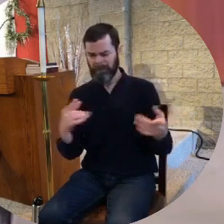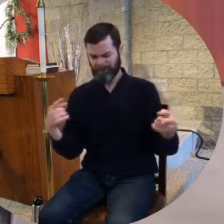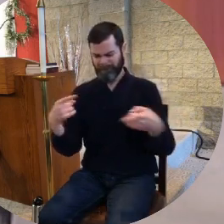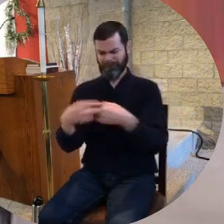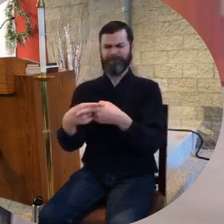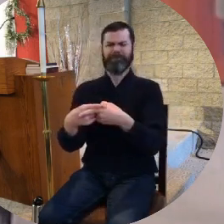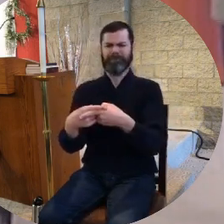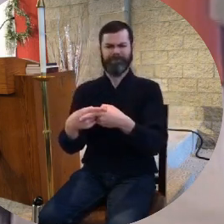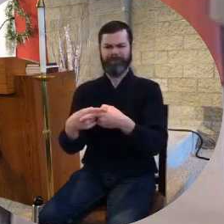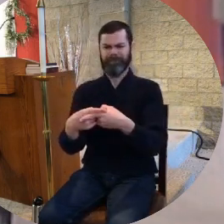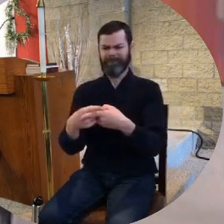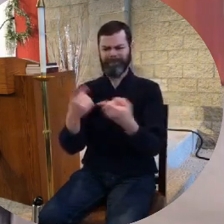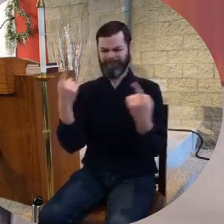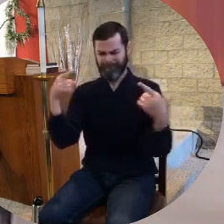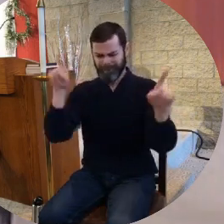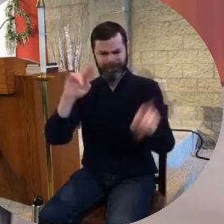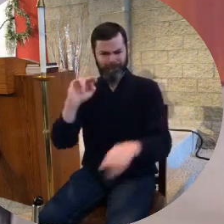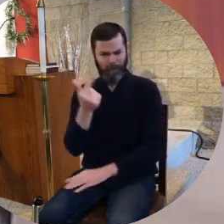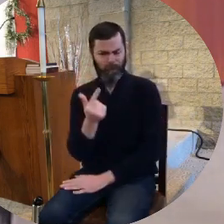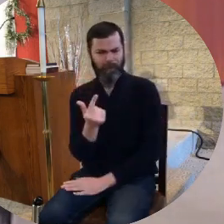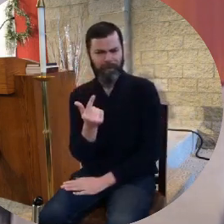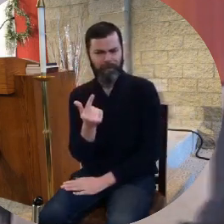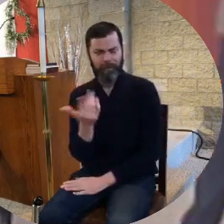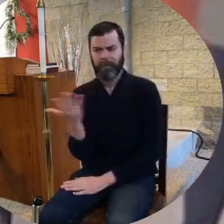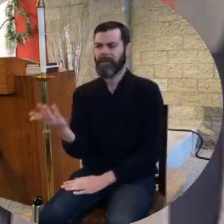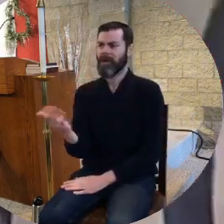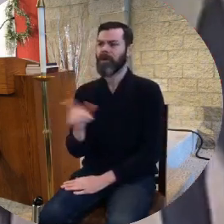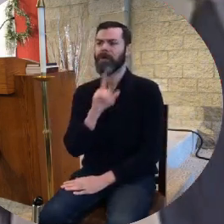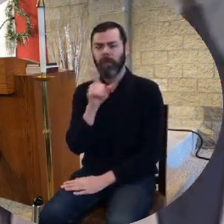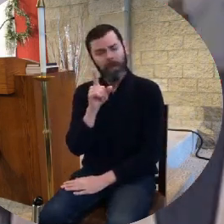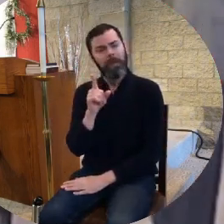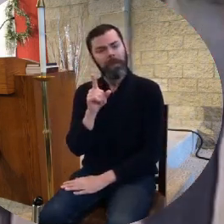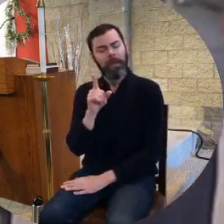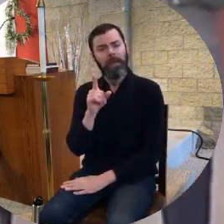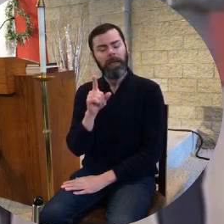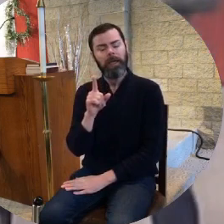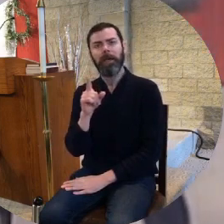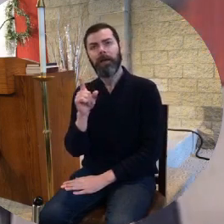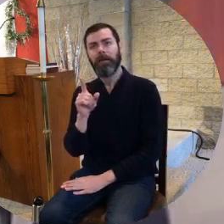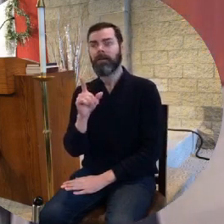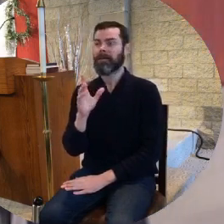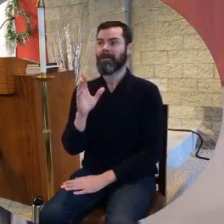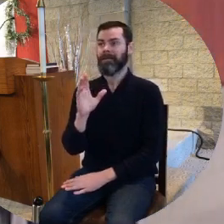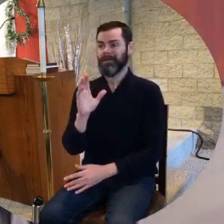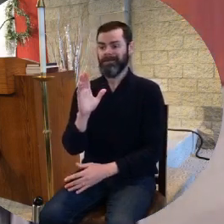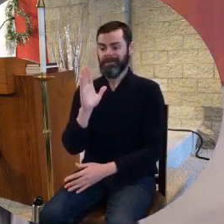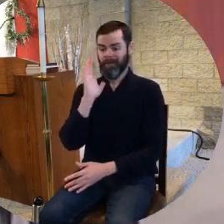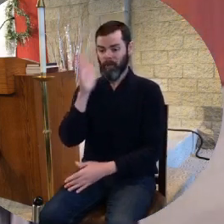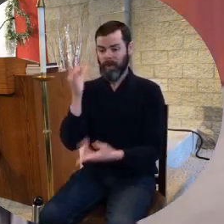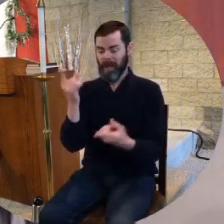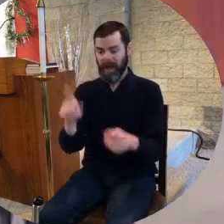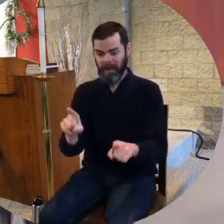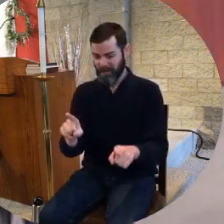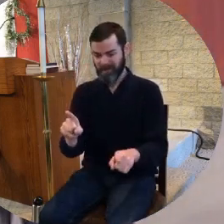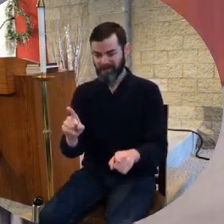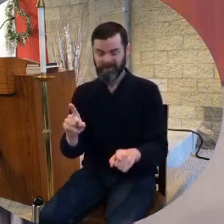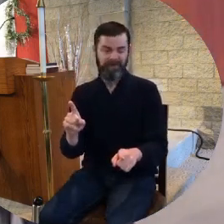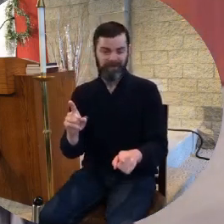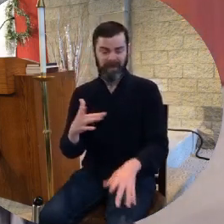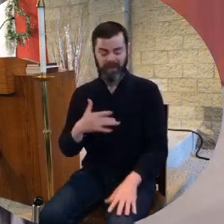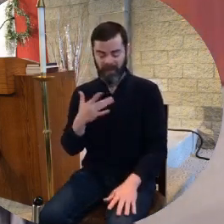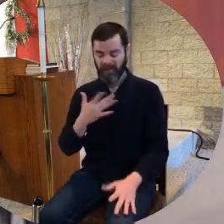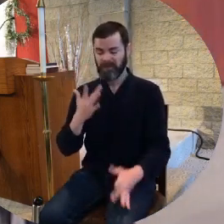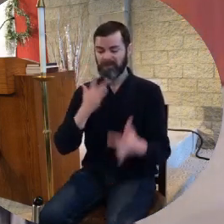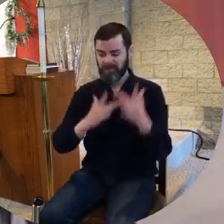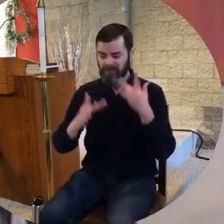prosperous, and our life is not going to show up as I am prosperous. It's going to show up as I experience lack in my life. So the belief system is important in